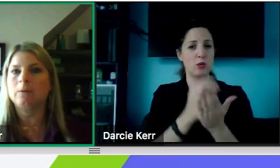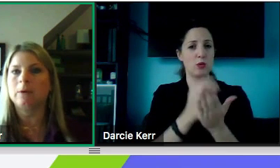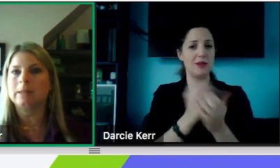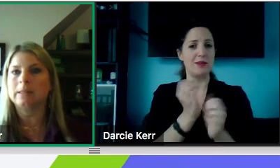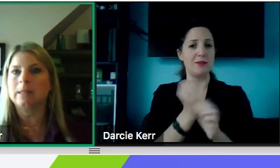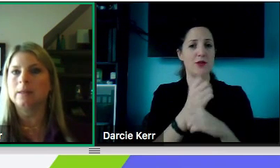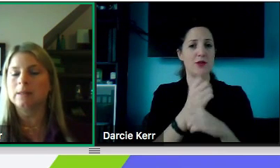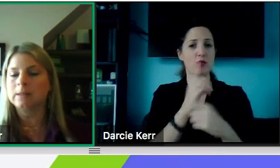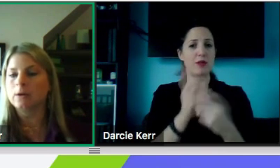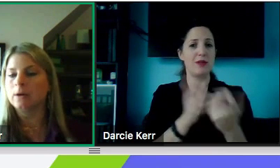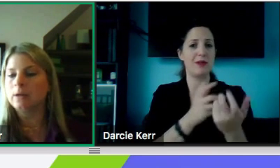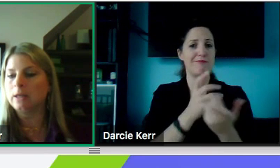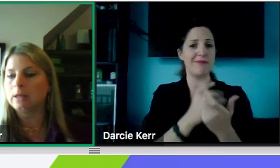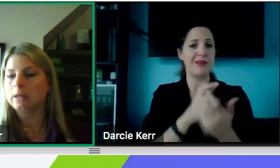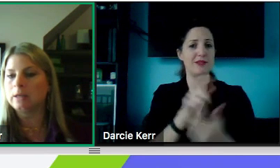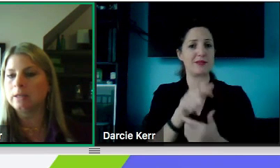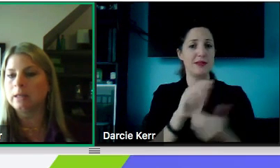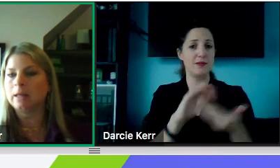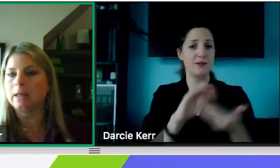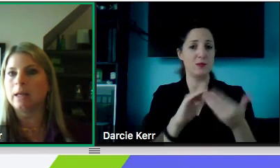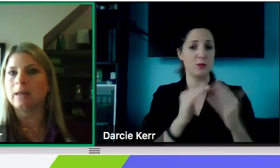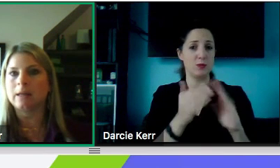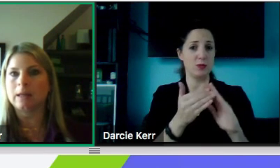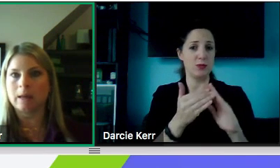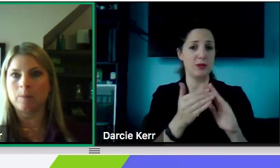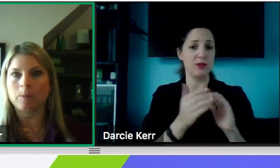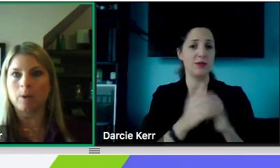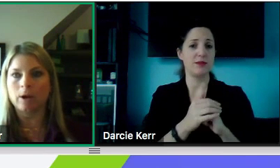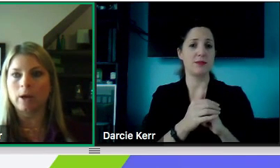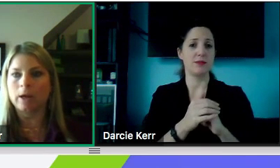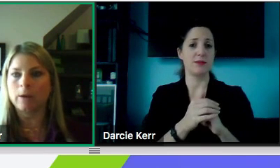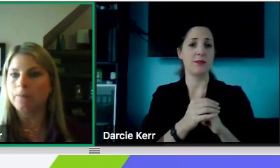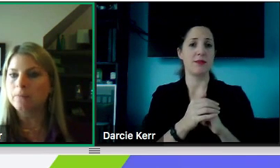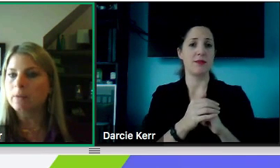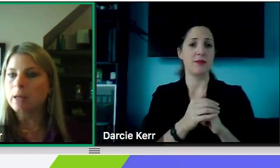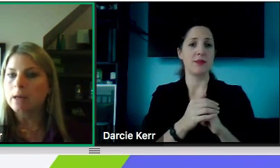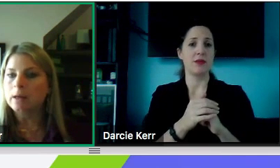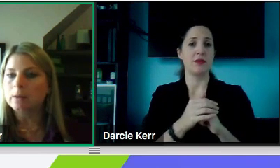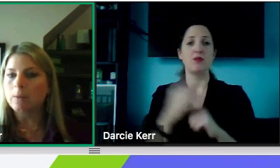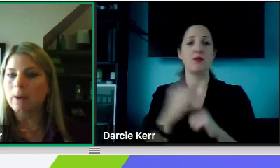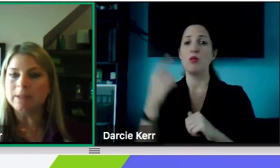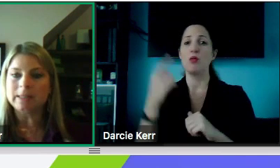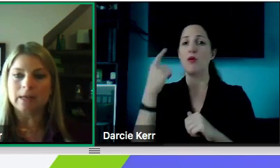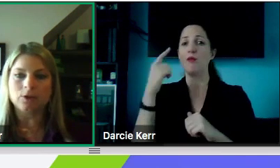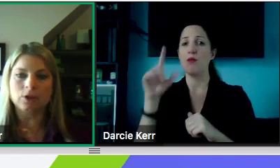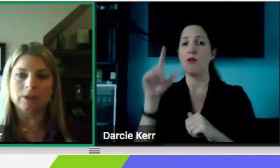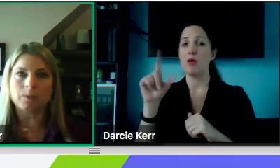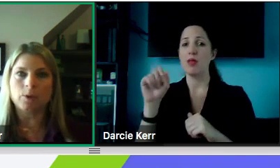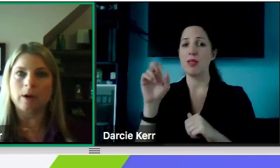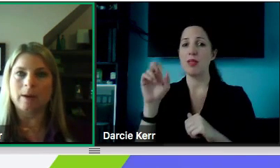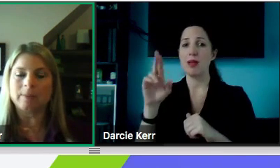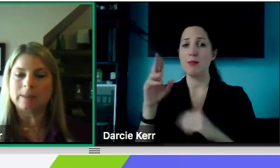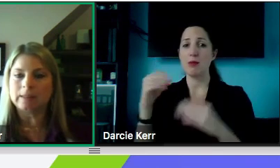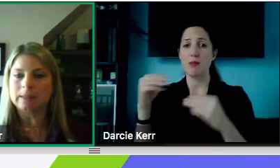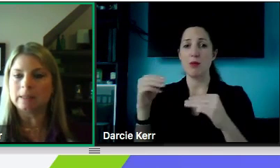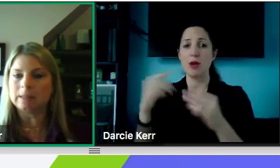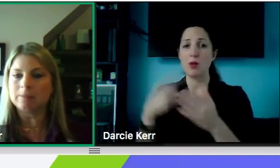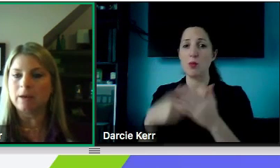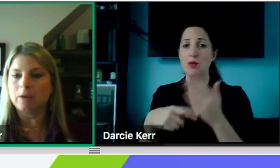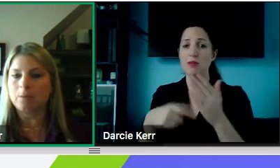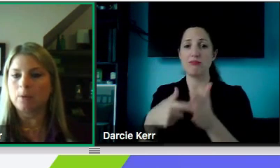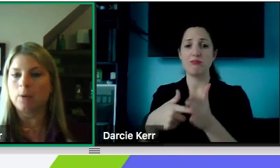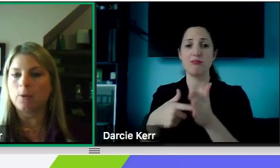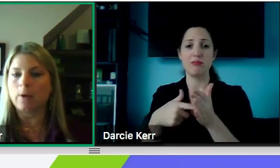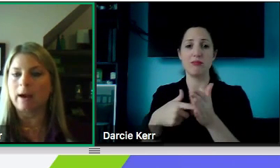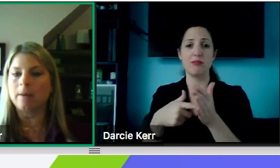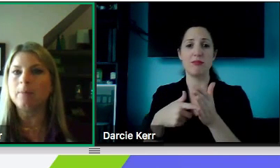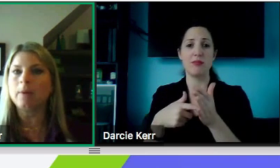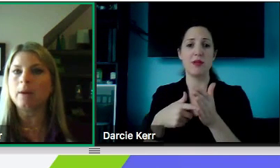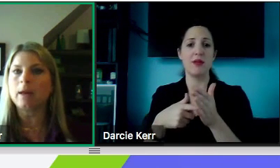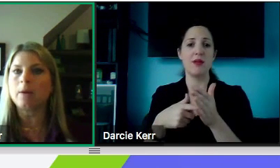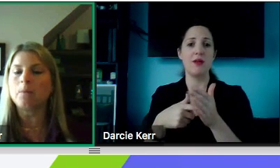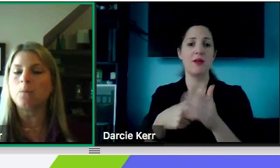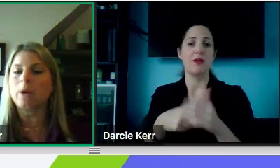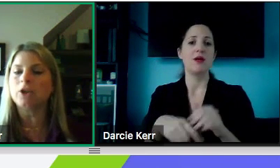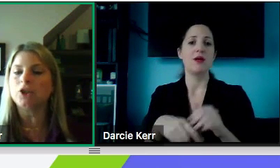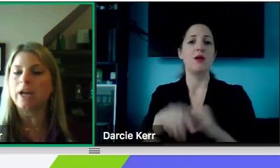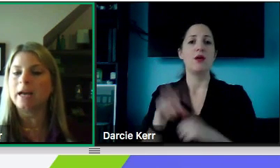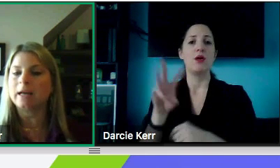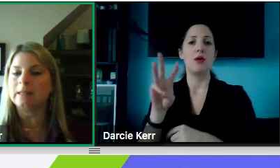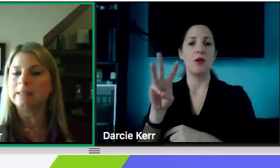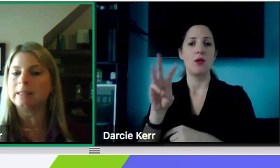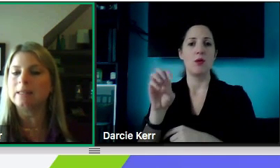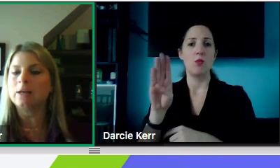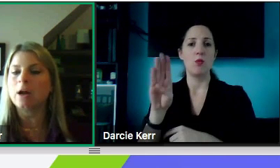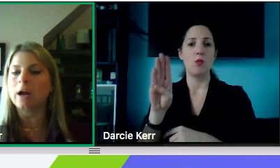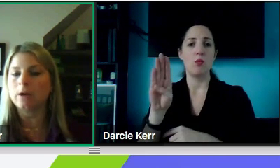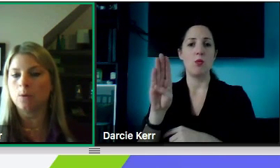what people need, what skills are needed in the labor market. Web Essentials program is a 6-month program